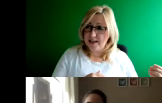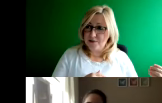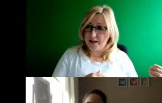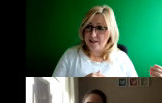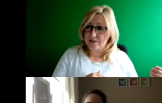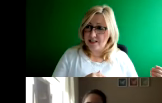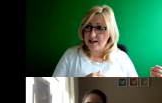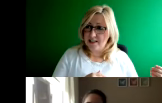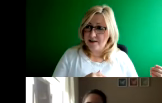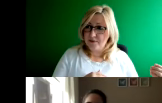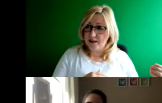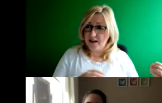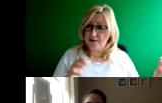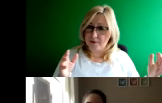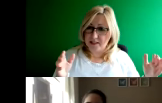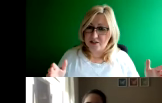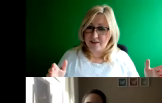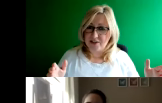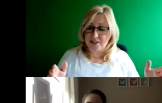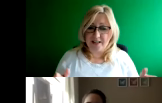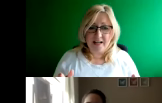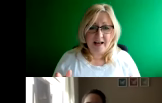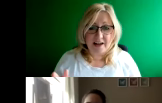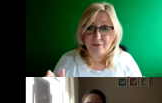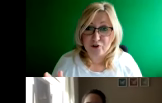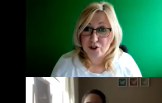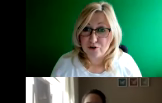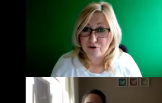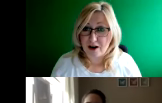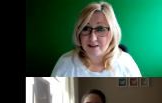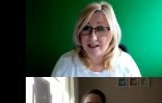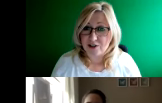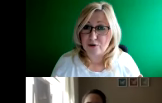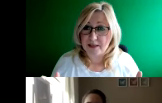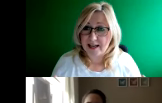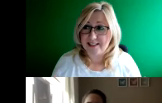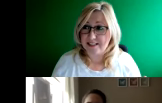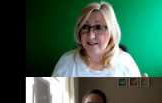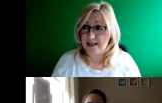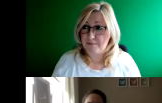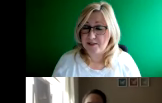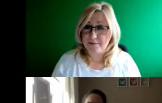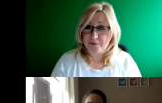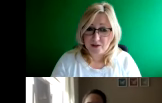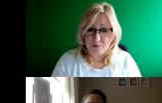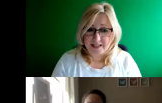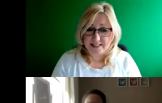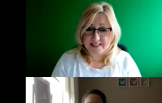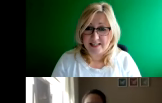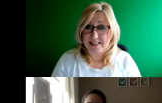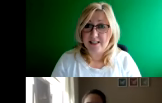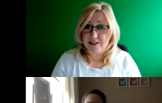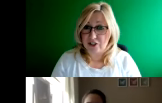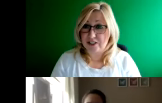objection made by the other side. Yeah, and there'll be an intervention. And if you do the wrong thing, you can be held in contempt. Well, in